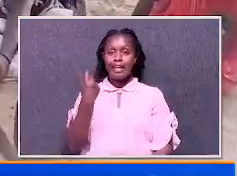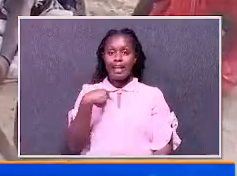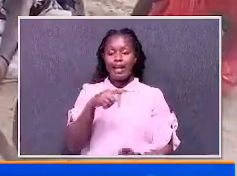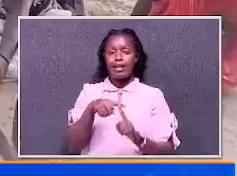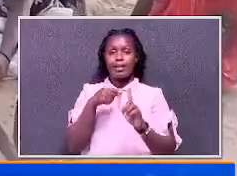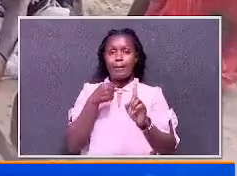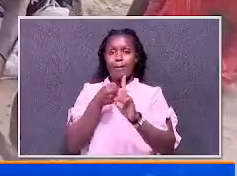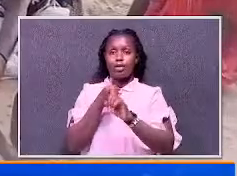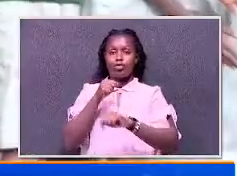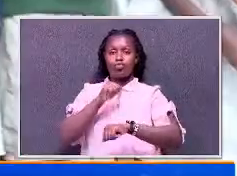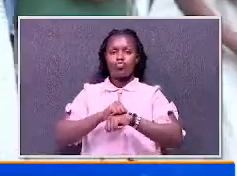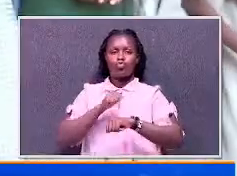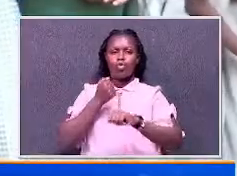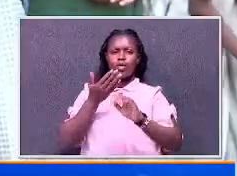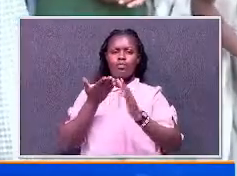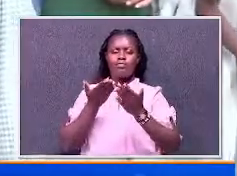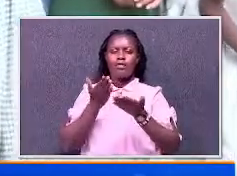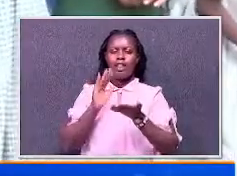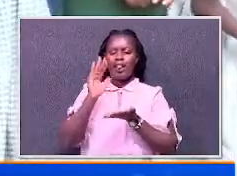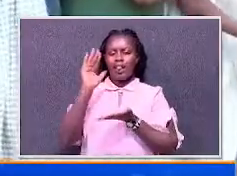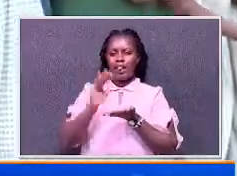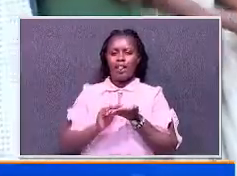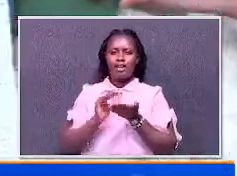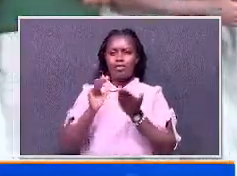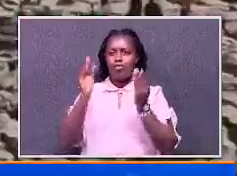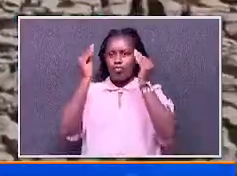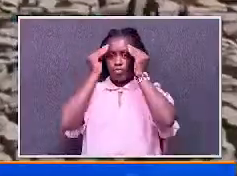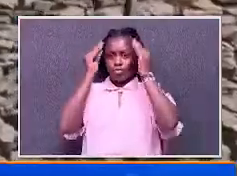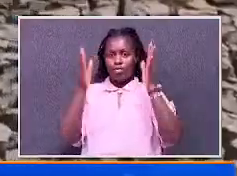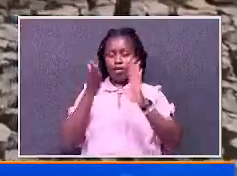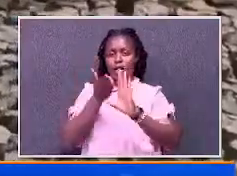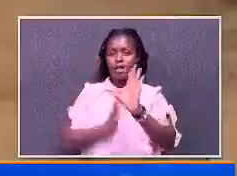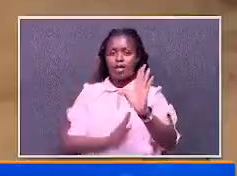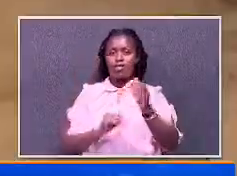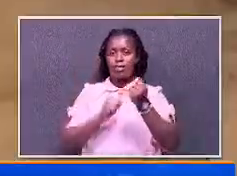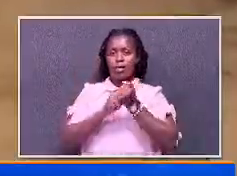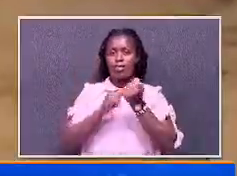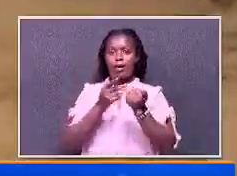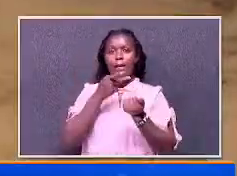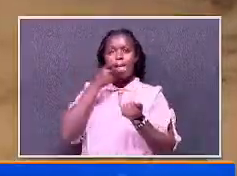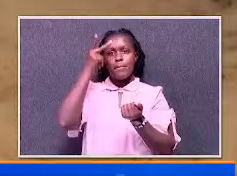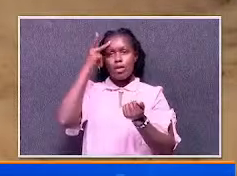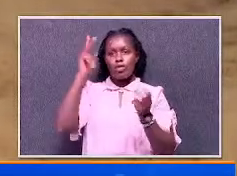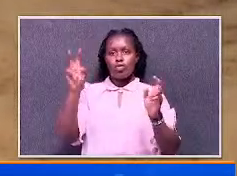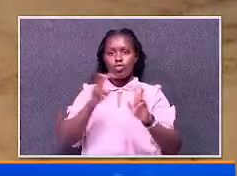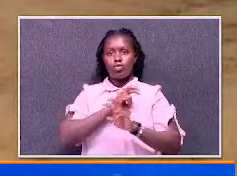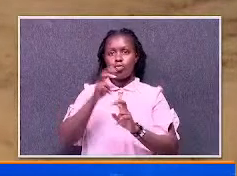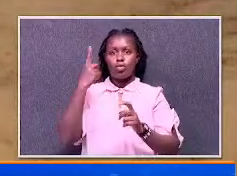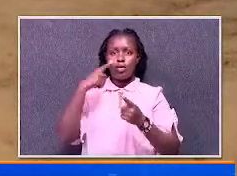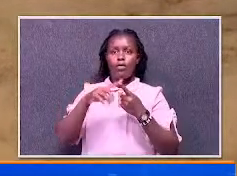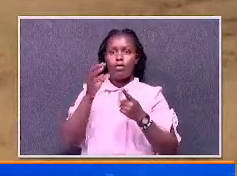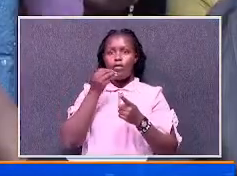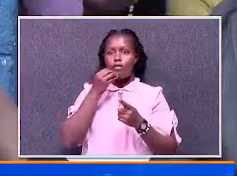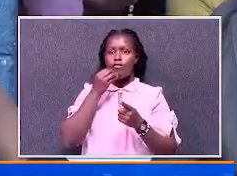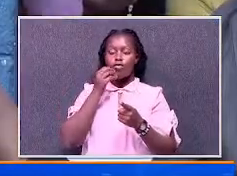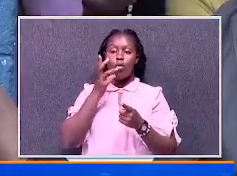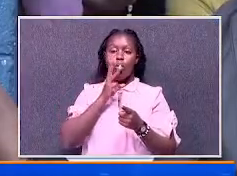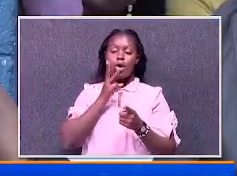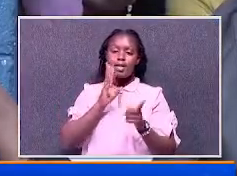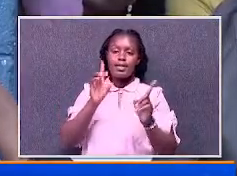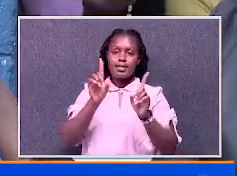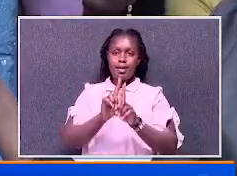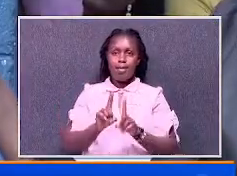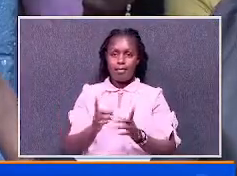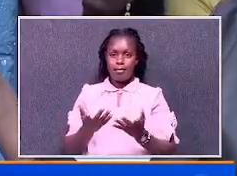impacted school retention, as pupils are forced to drop out of school to support their parents in search of food, pasture and water. As you